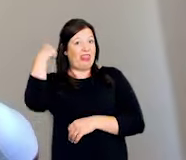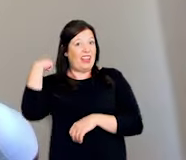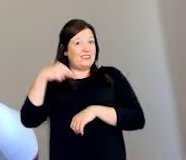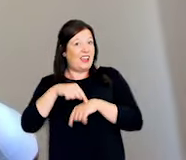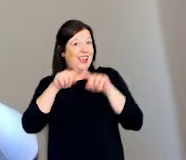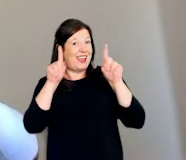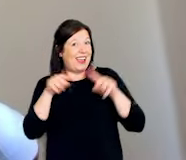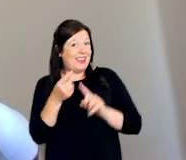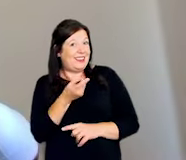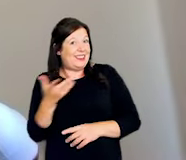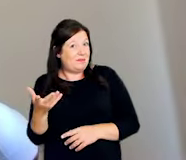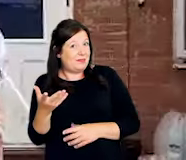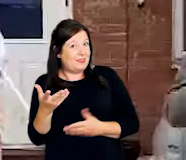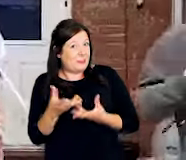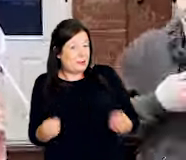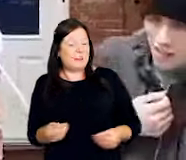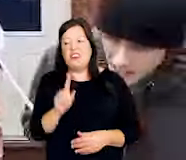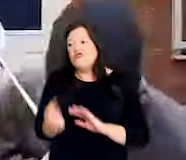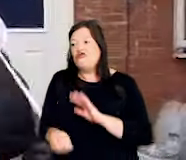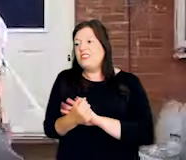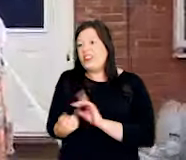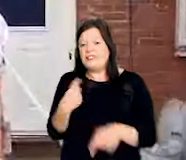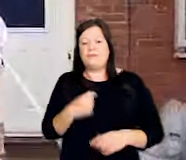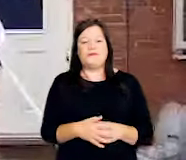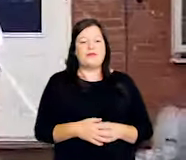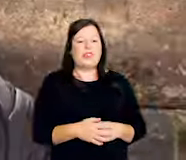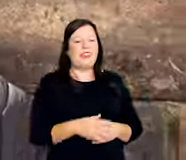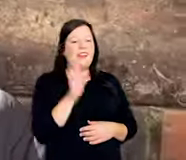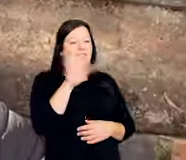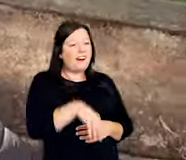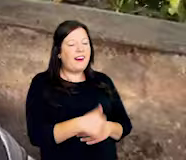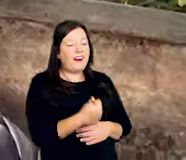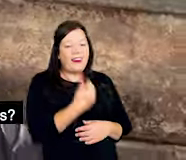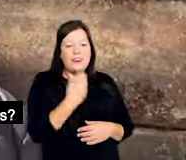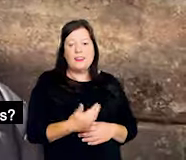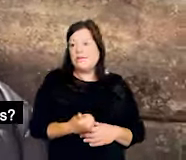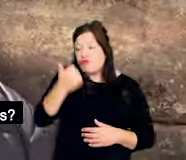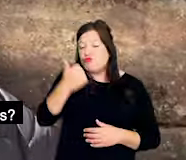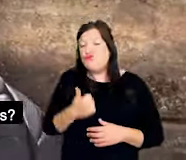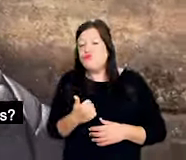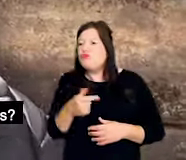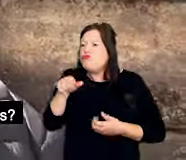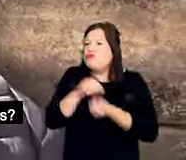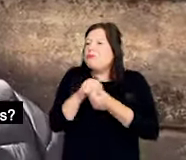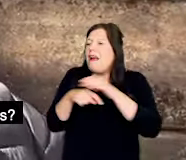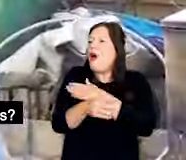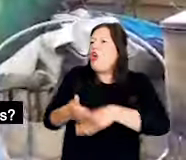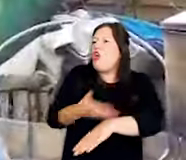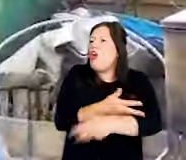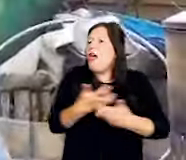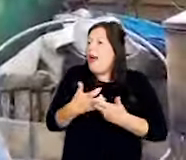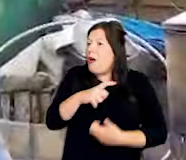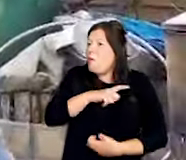being ridiculous. Hey, cheers for these, lad. That's all right. How come you got out early then? The